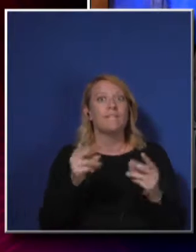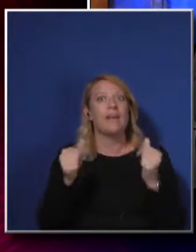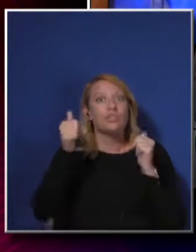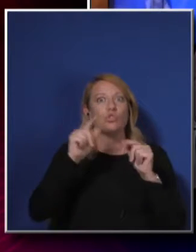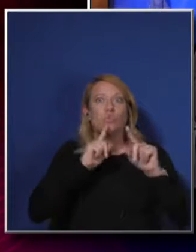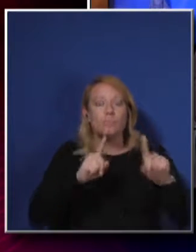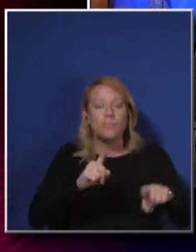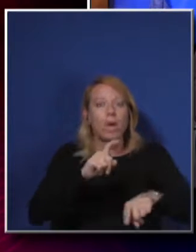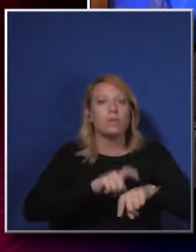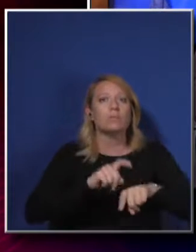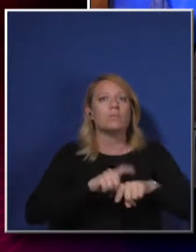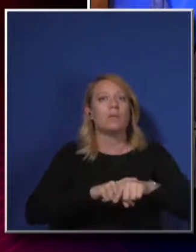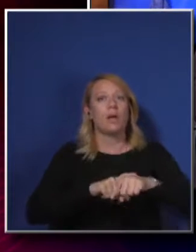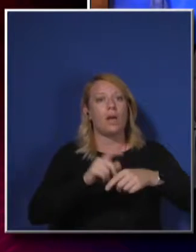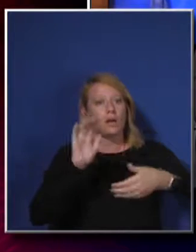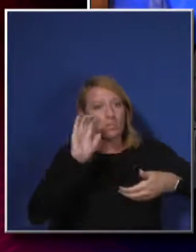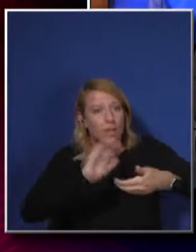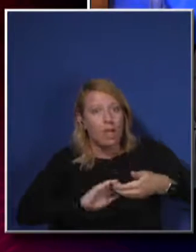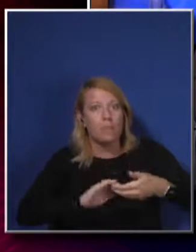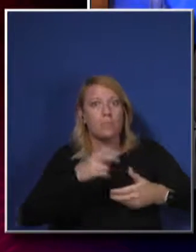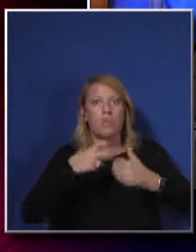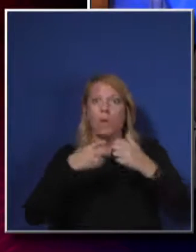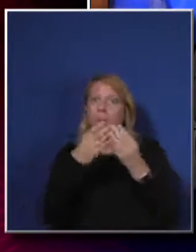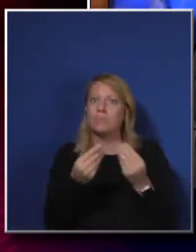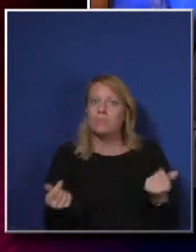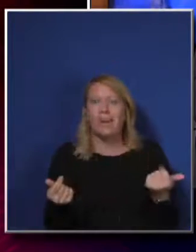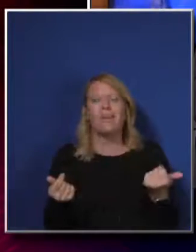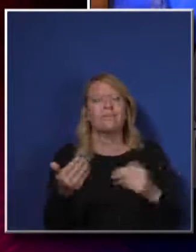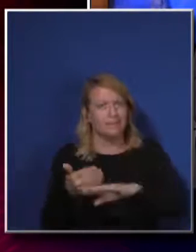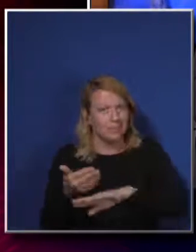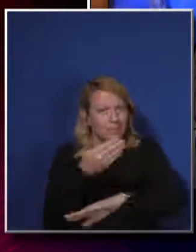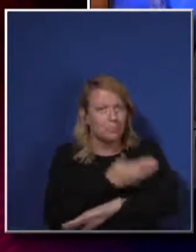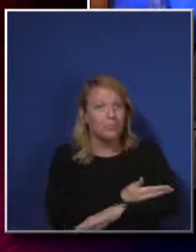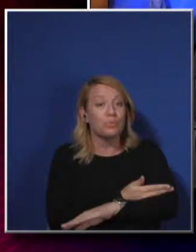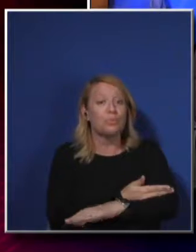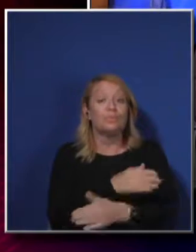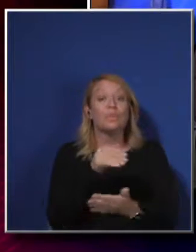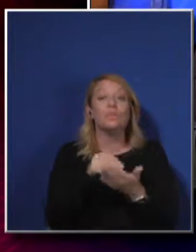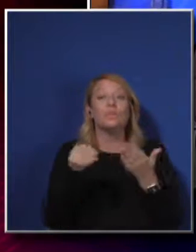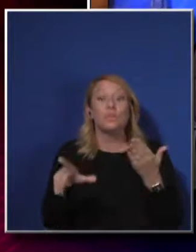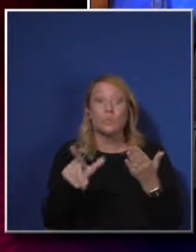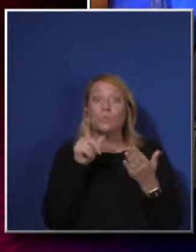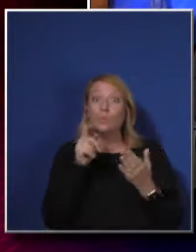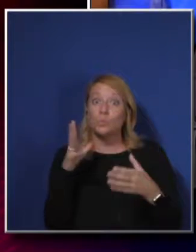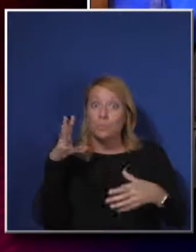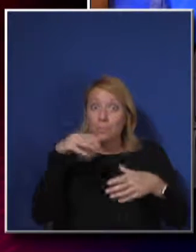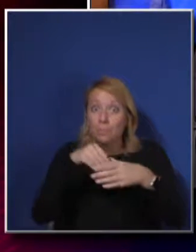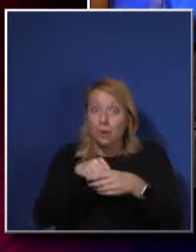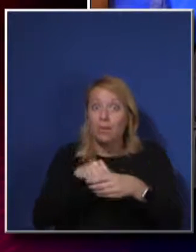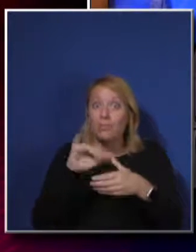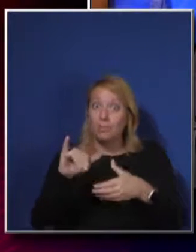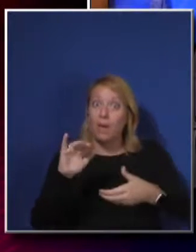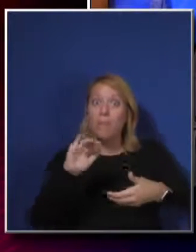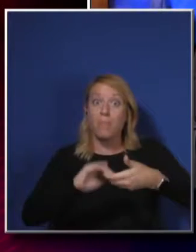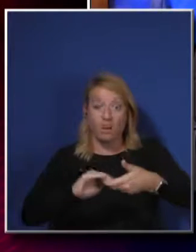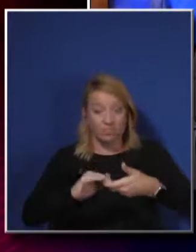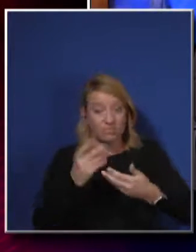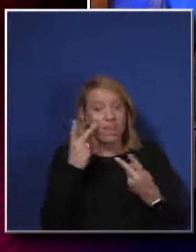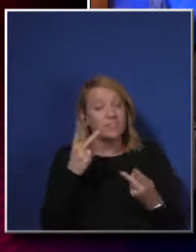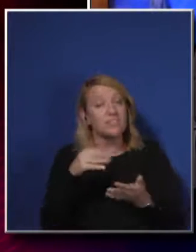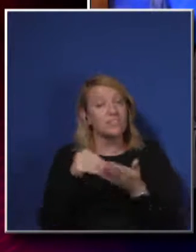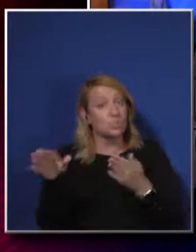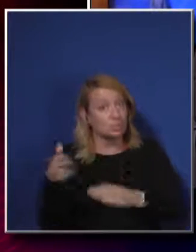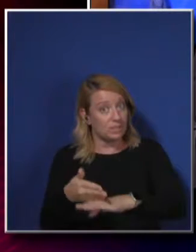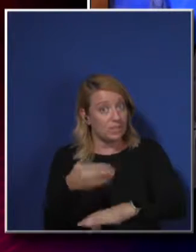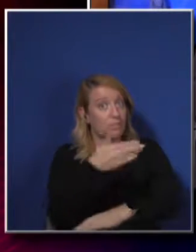improved. I believe we have seen growth in many of our students who joined this partnership. Of those who joined the partnership